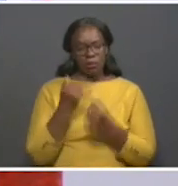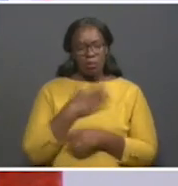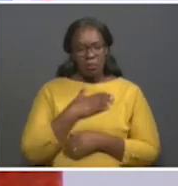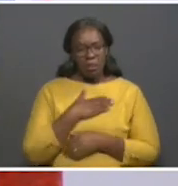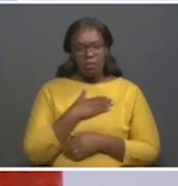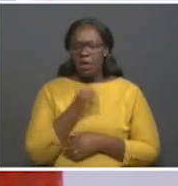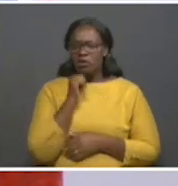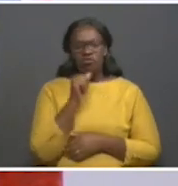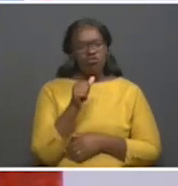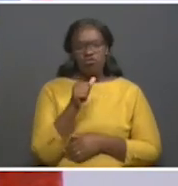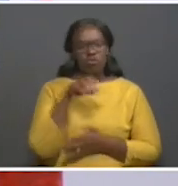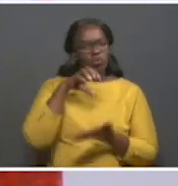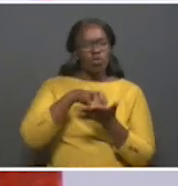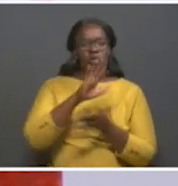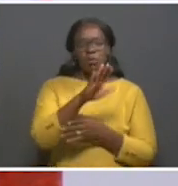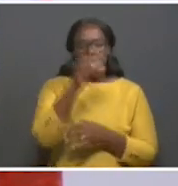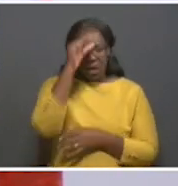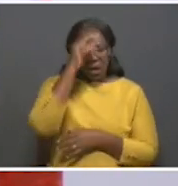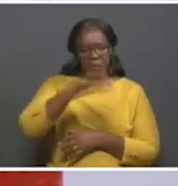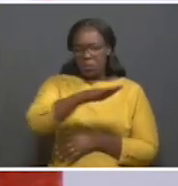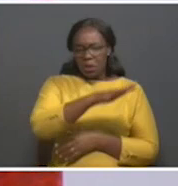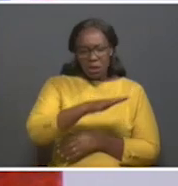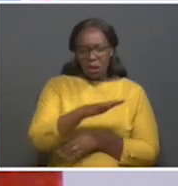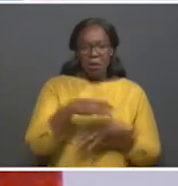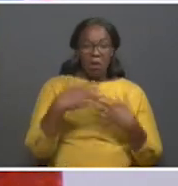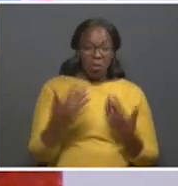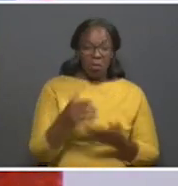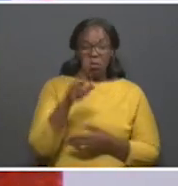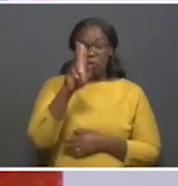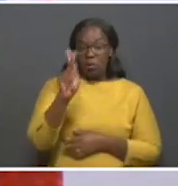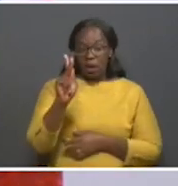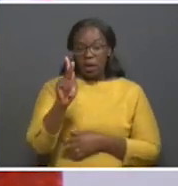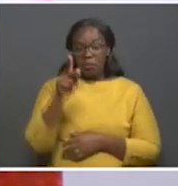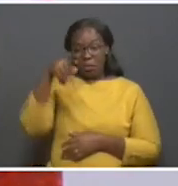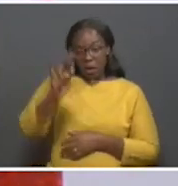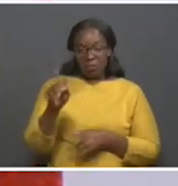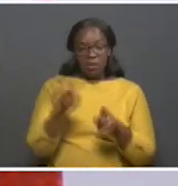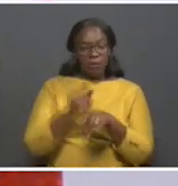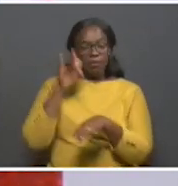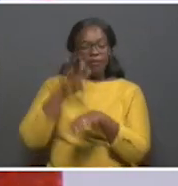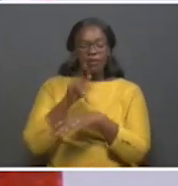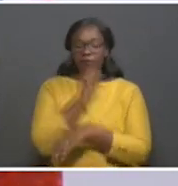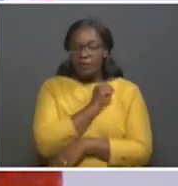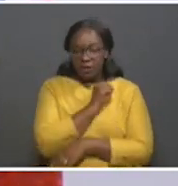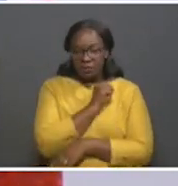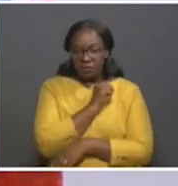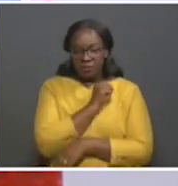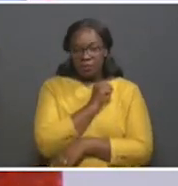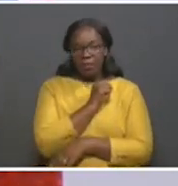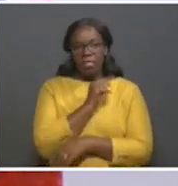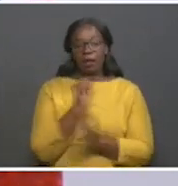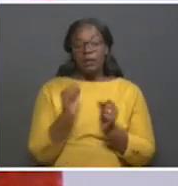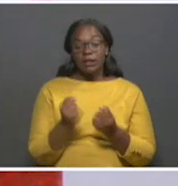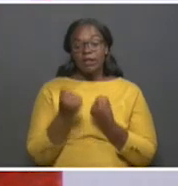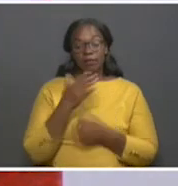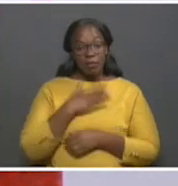not in the position you hold in government. Even the UK Prime Minister was infected by the same. Our refuge, or rather